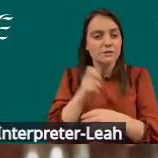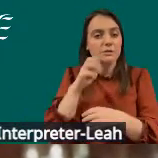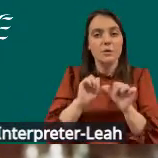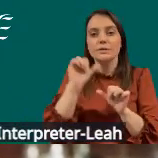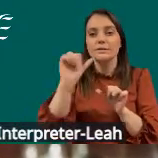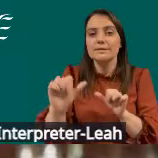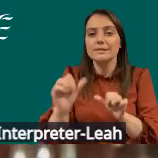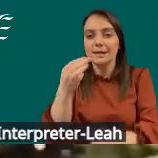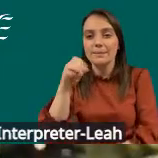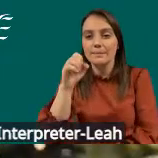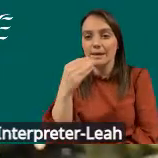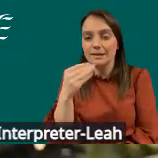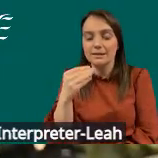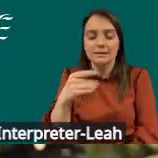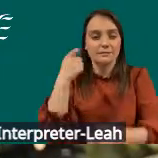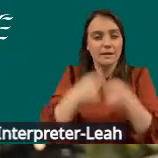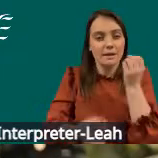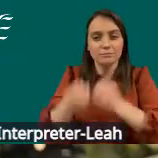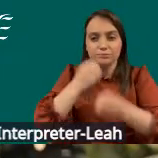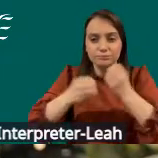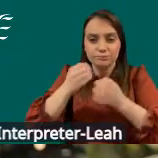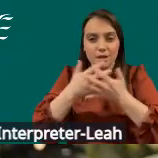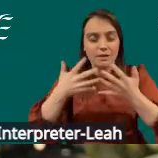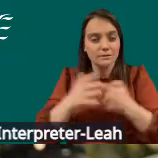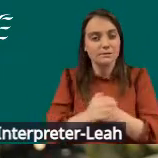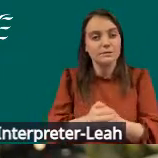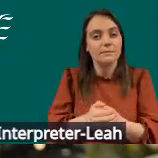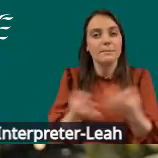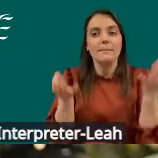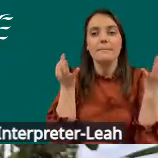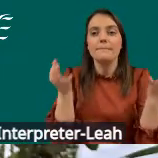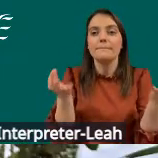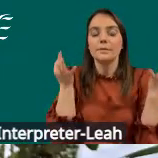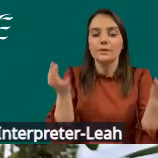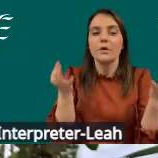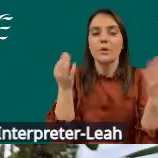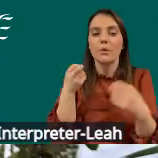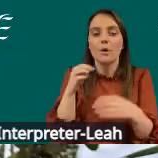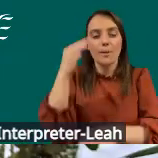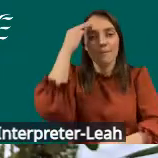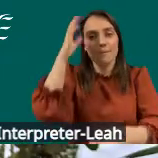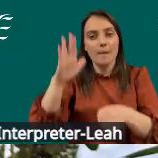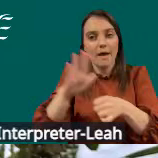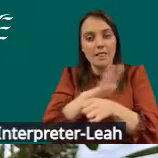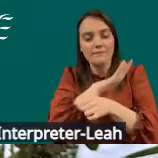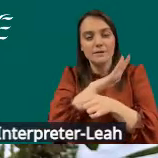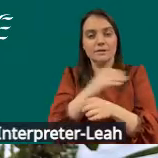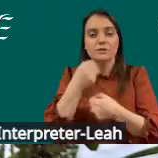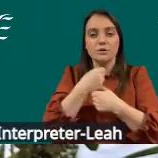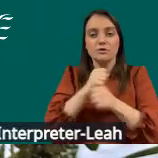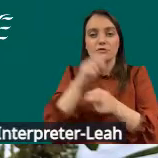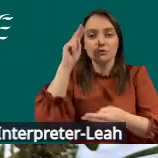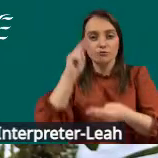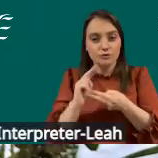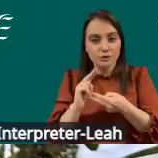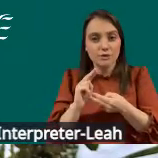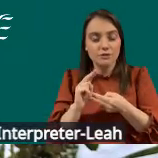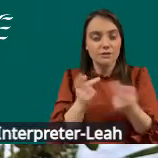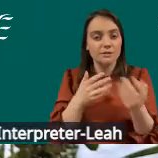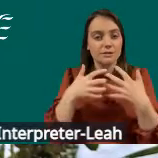binge. Try some mindfulness or yoga, or maybe some stress reduction techniques to manage your